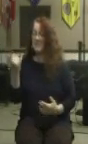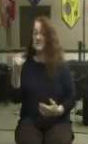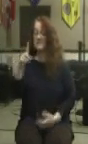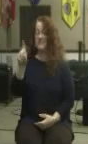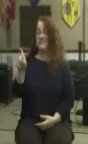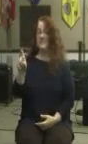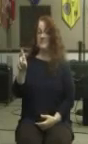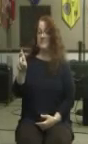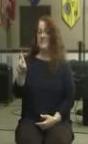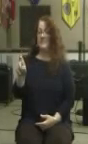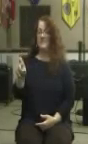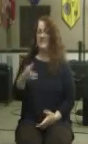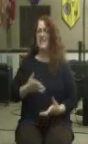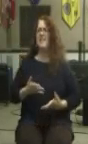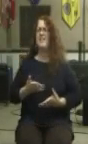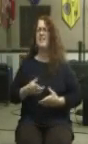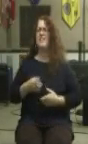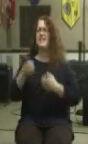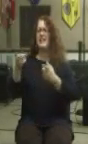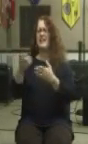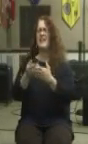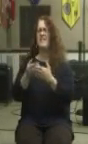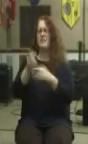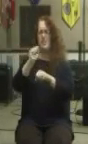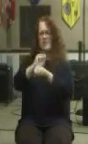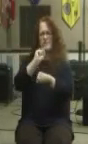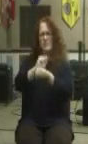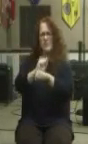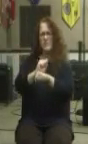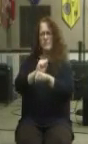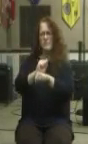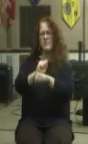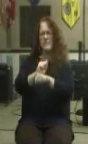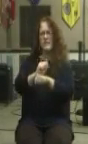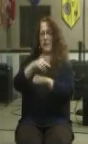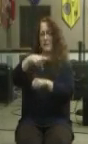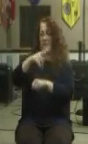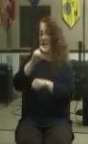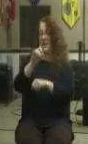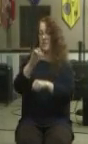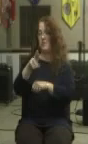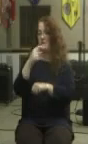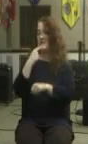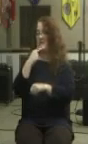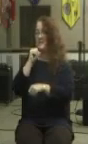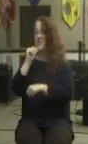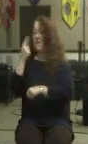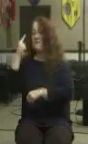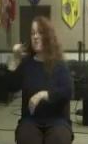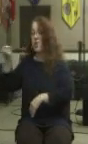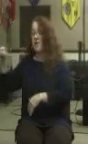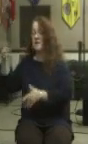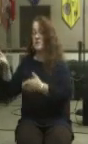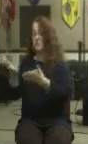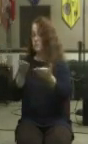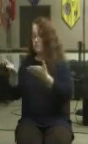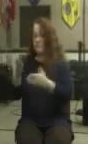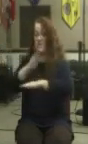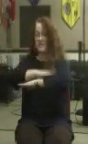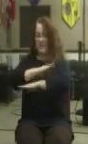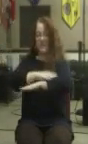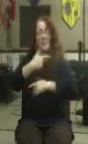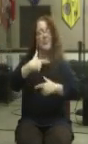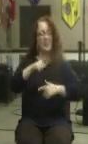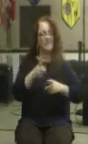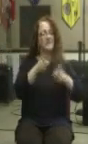Could you imagine that? They gave him the task because they said, Peter said, it's not for us to wait on